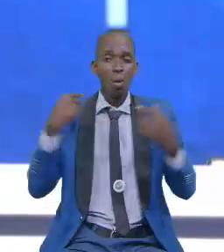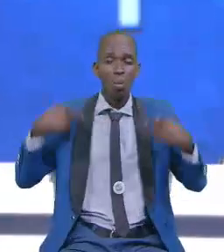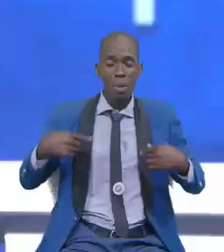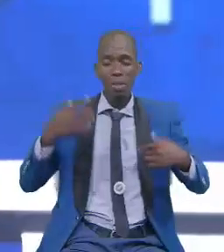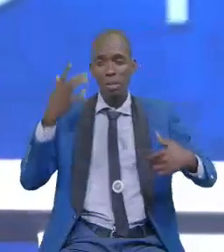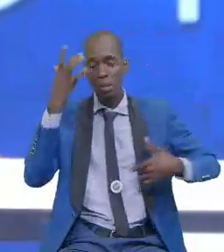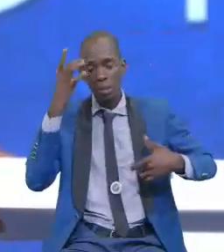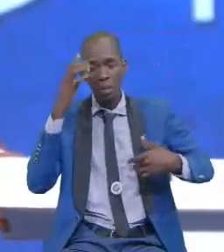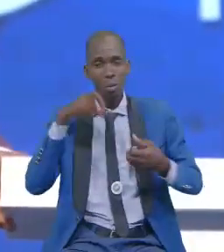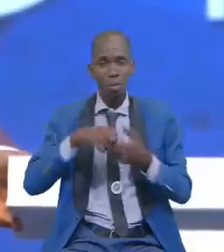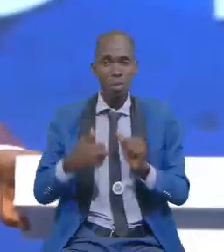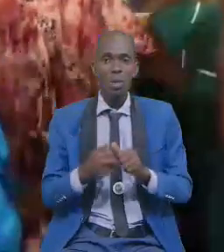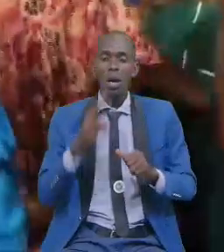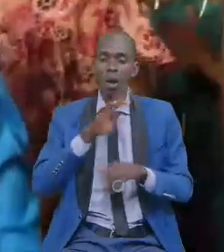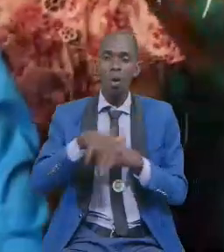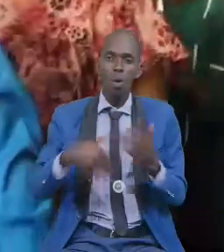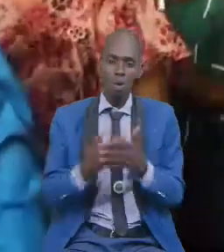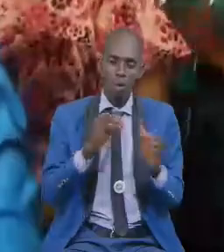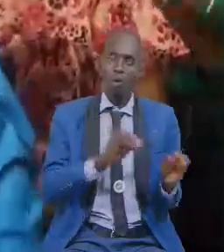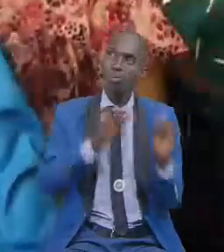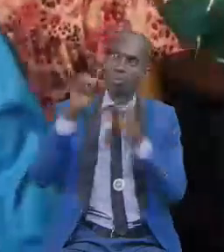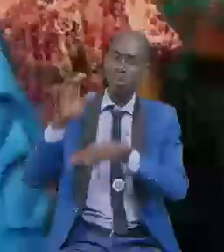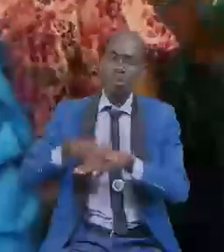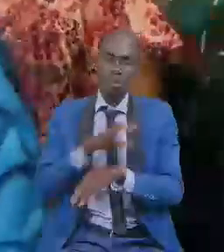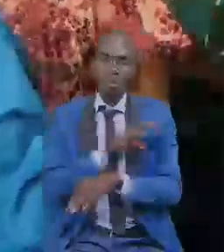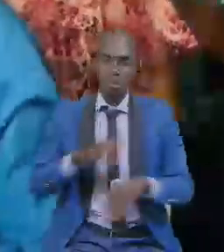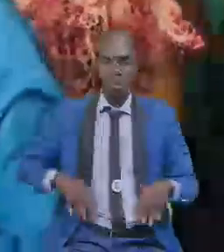on Christ on your behalf.